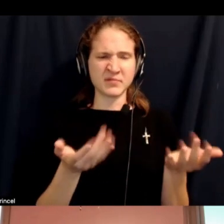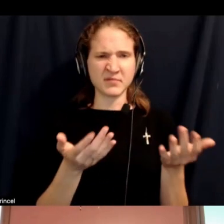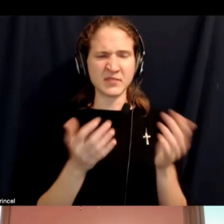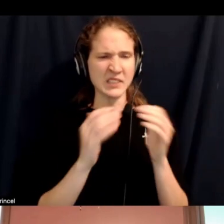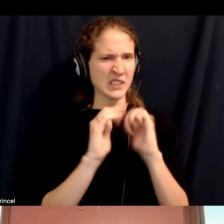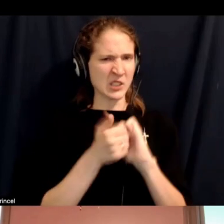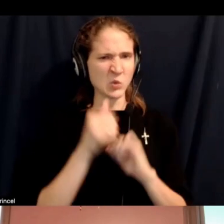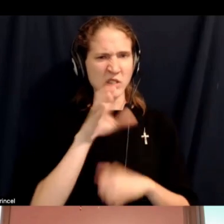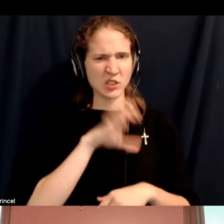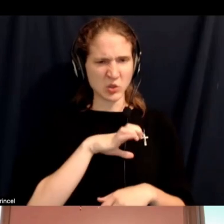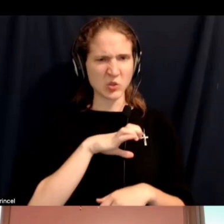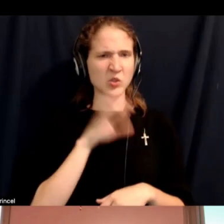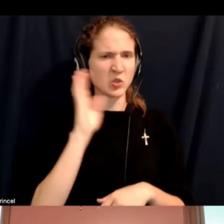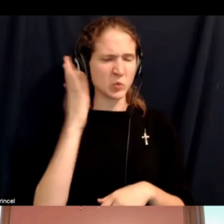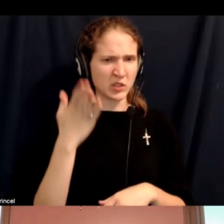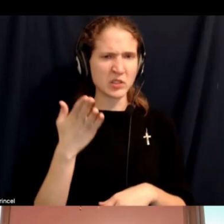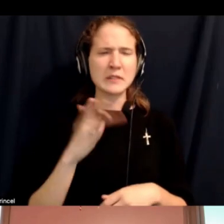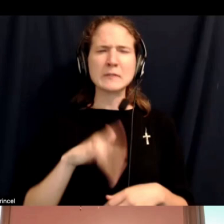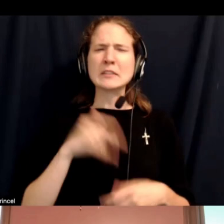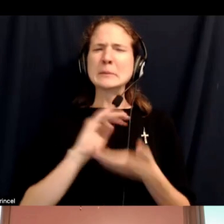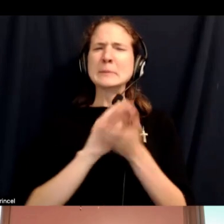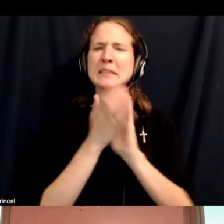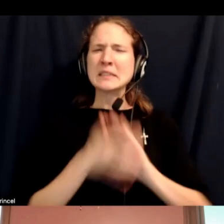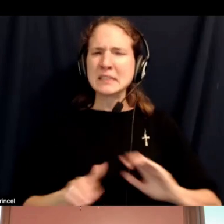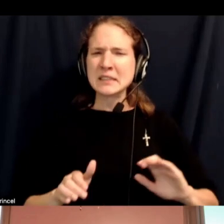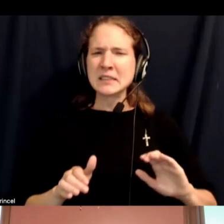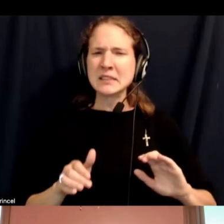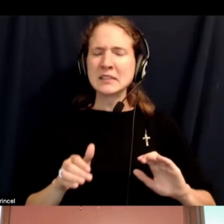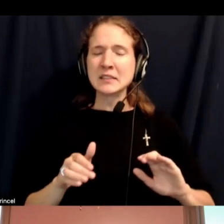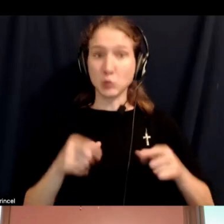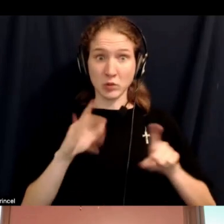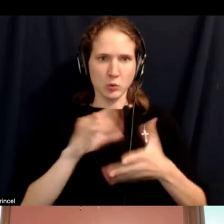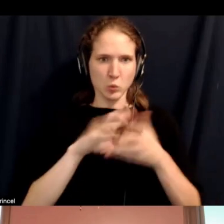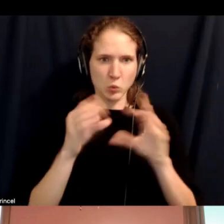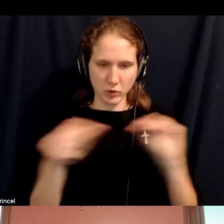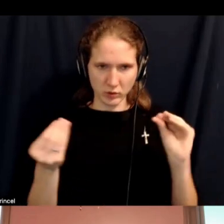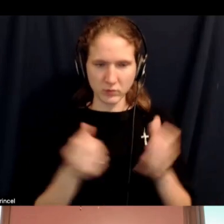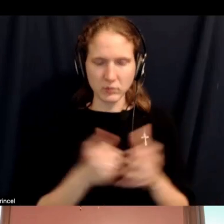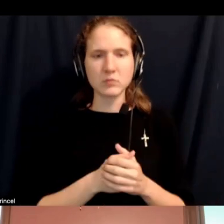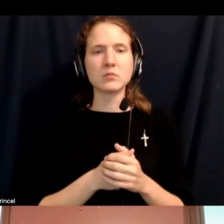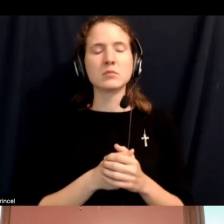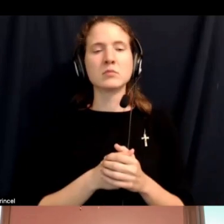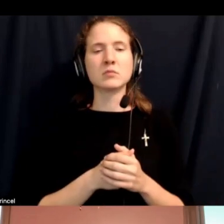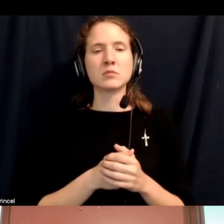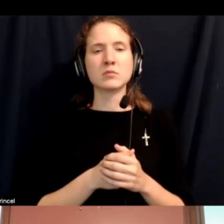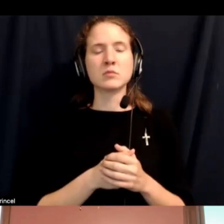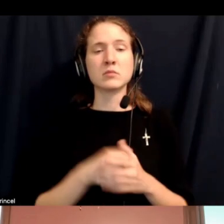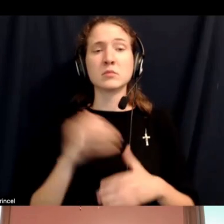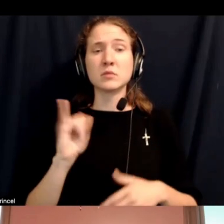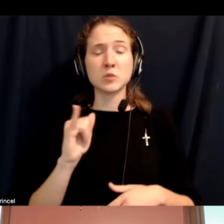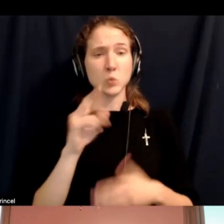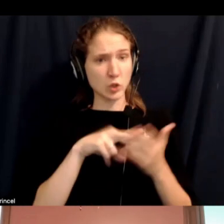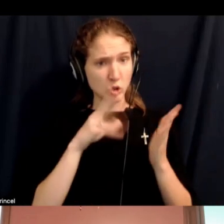how this character is going to come to rest in the story. I mean, I like to think that for a reader,